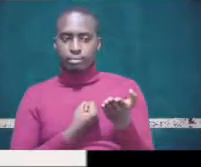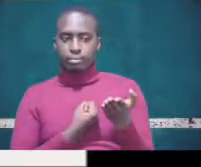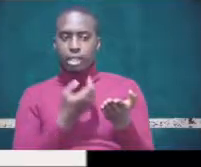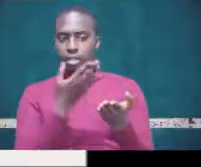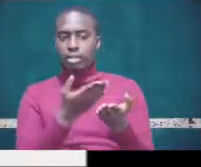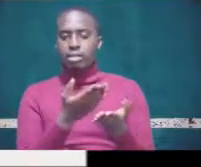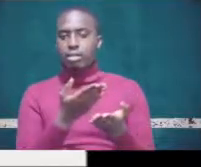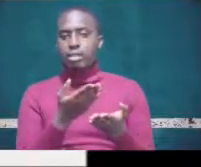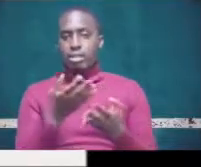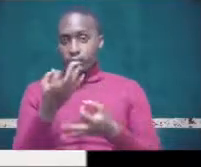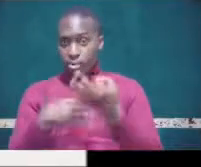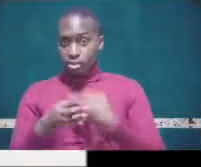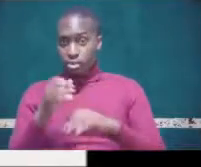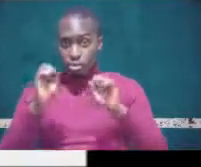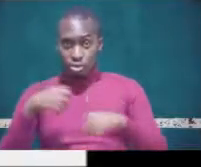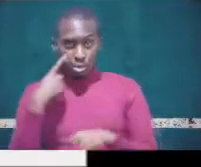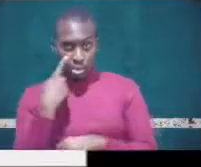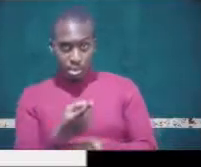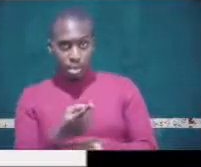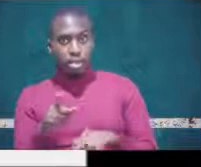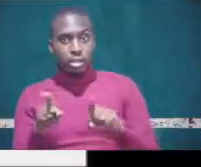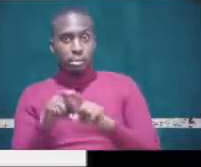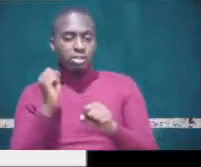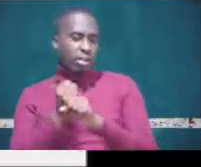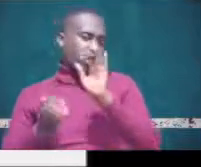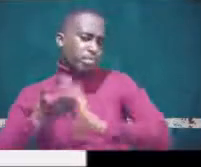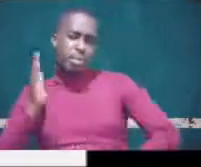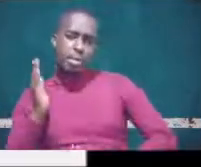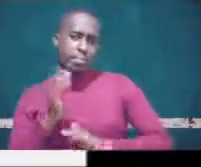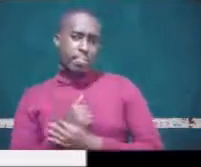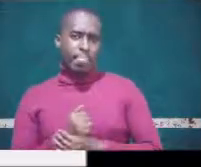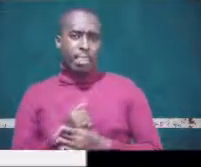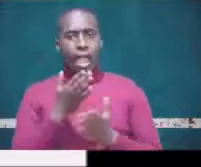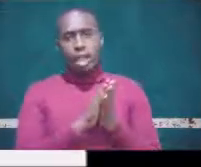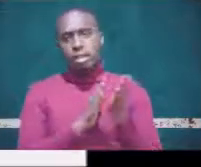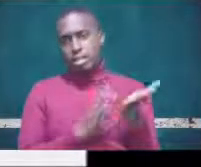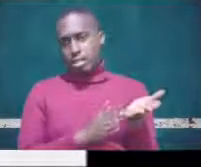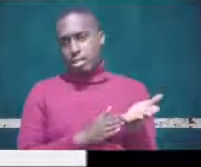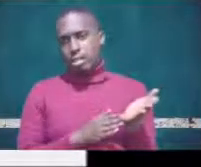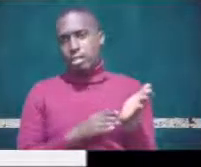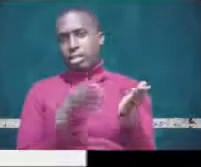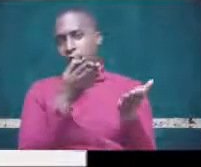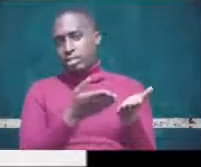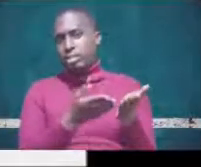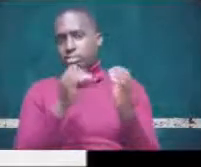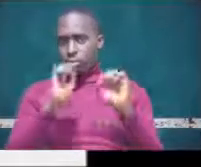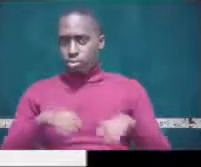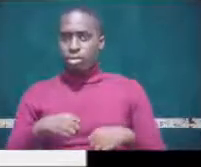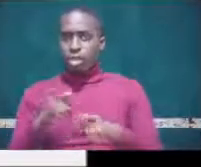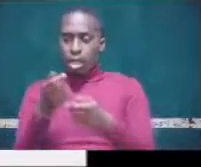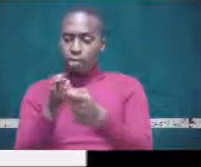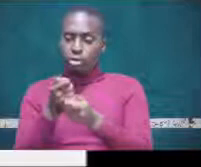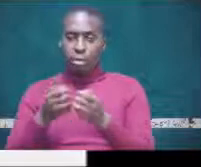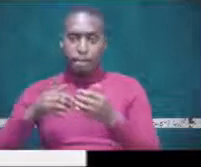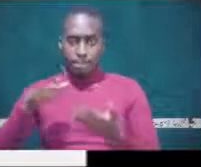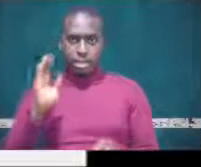this microwave. You can check, you can see it. So it will do it very fast. And here, this will attract many